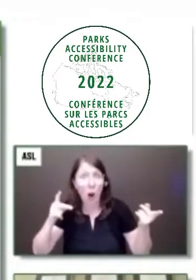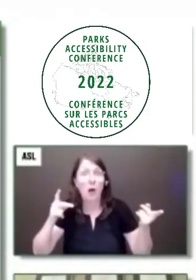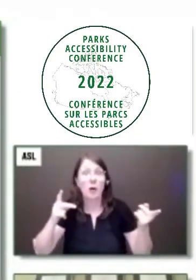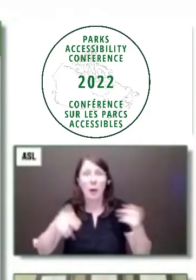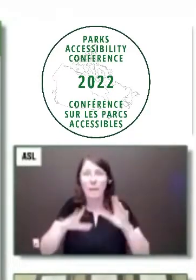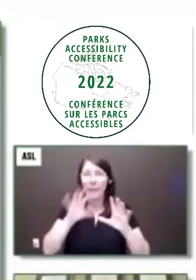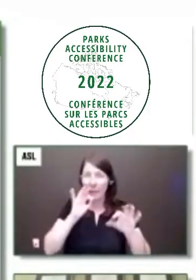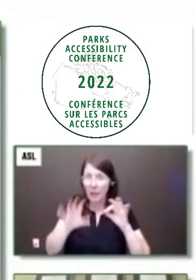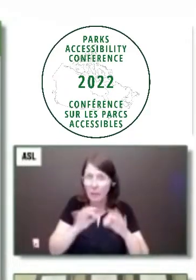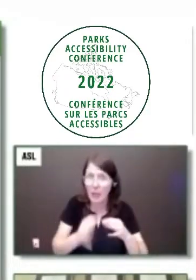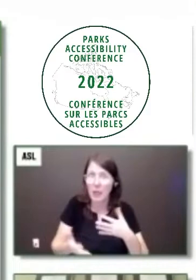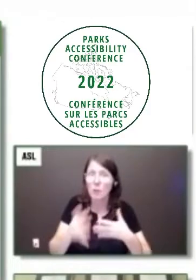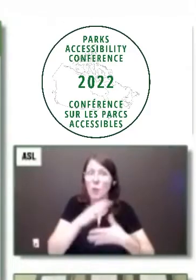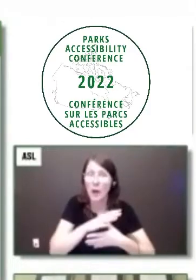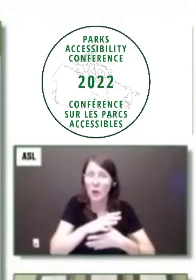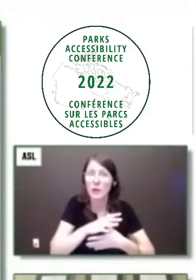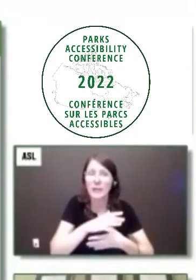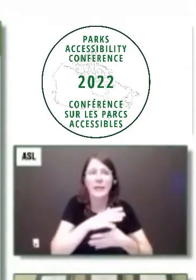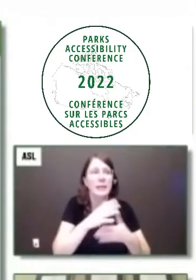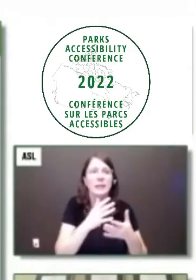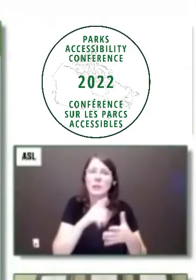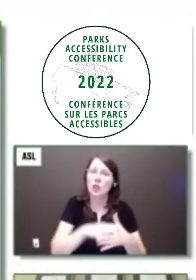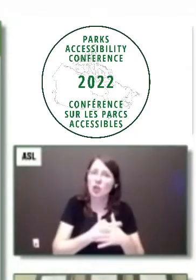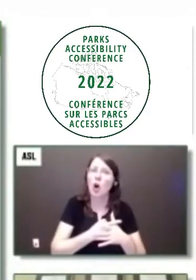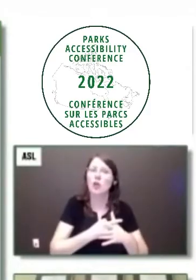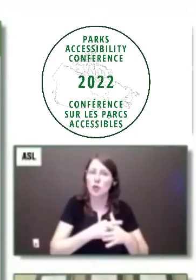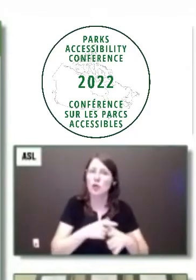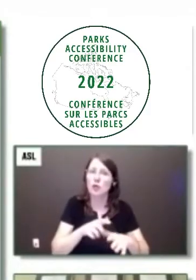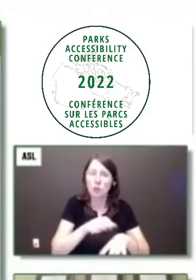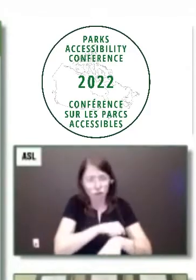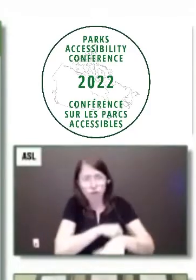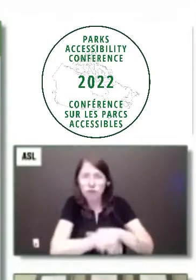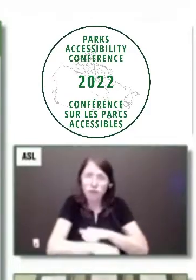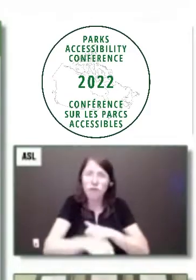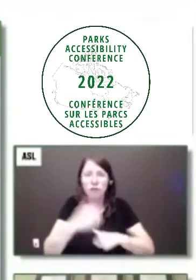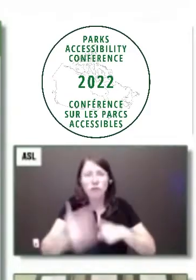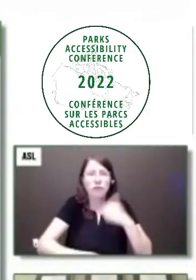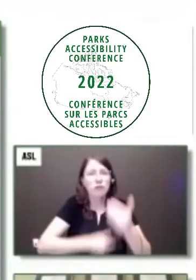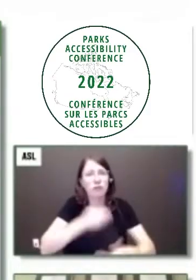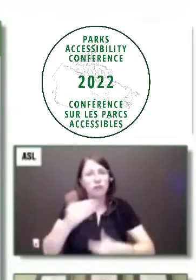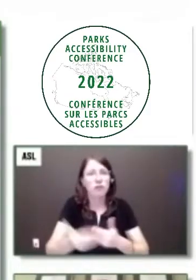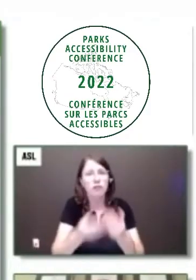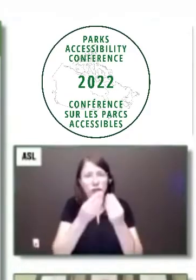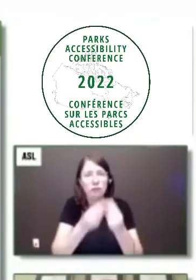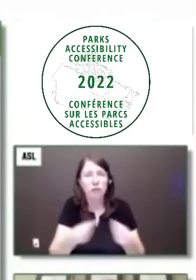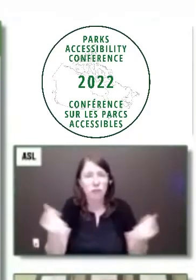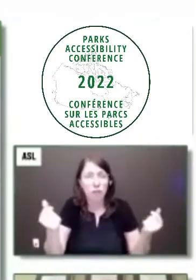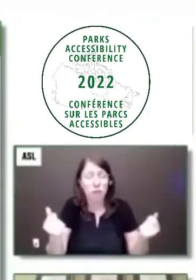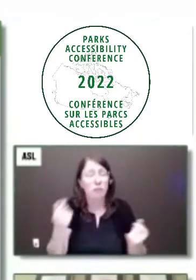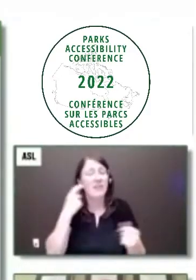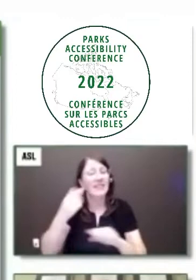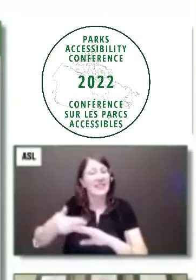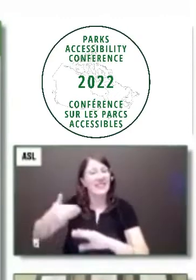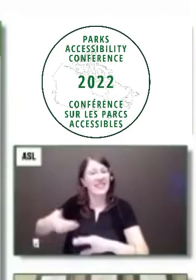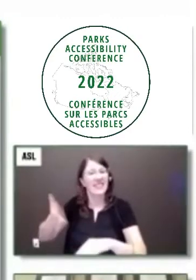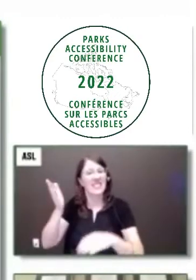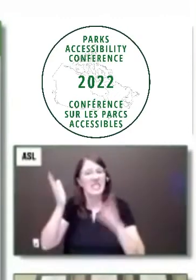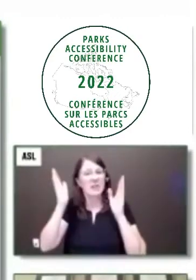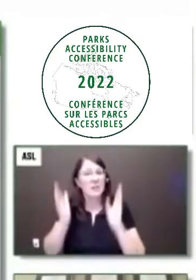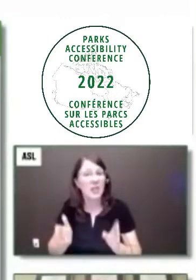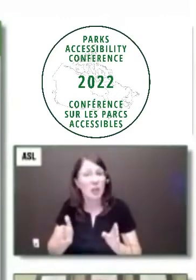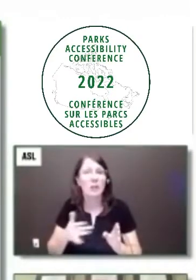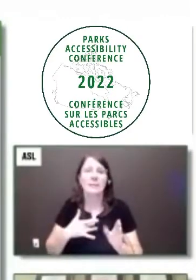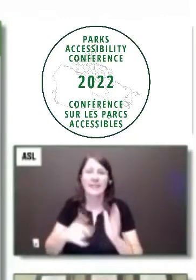think some of the previous speakers talked about things like washrooms.